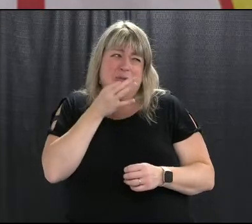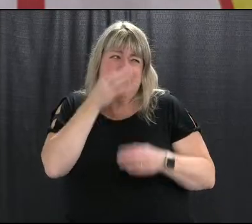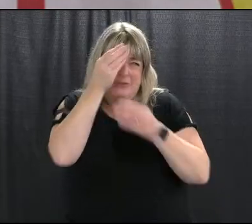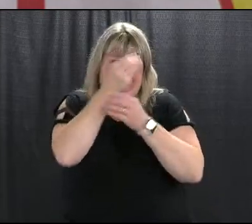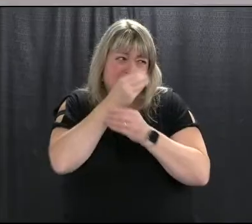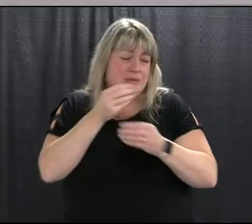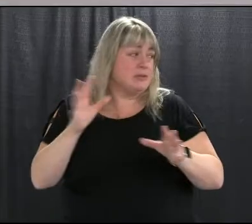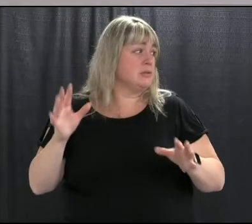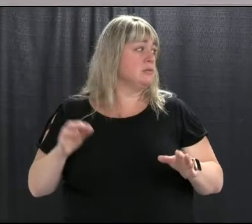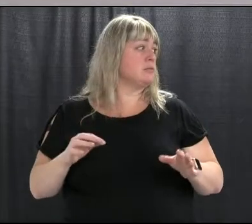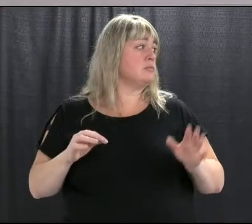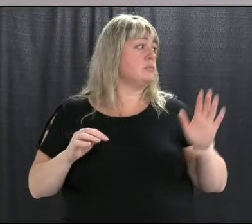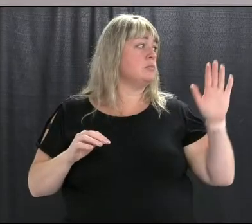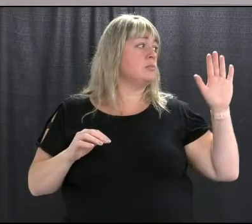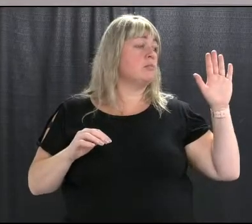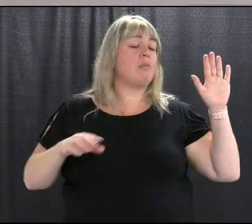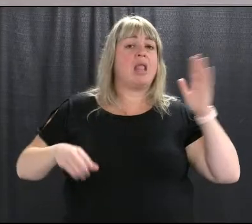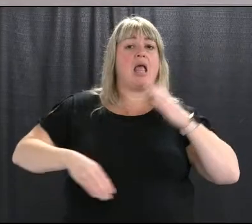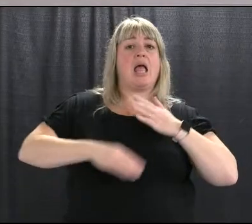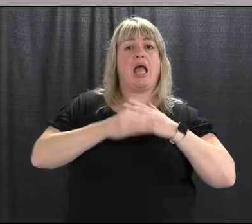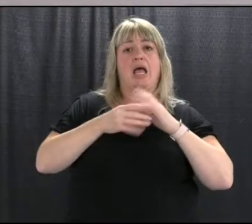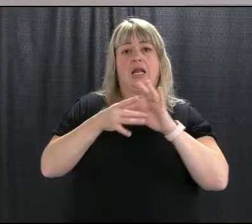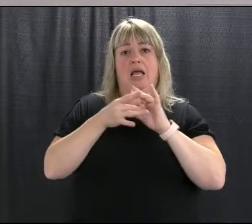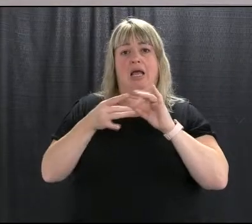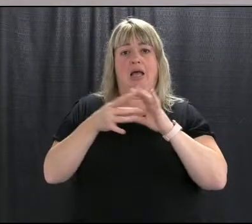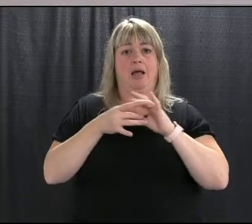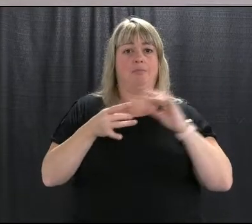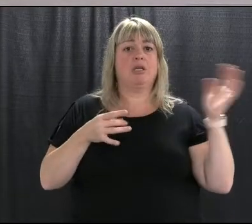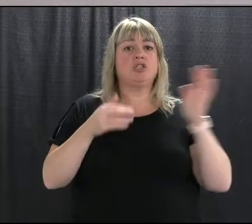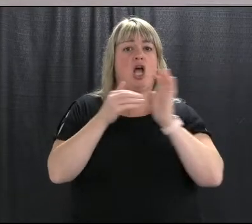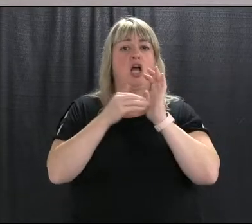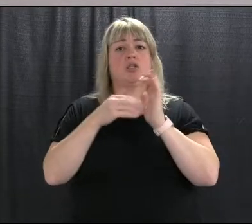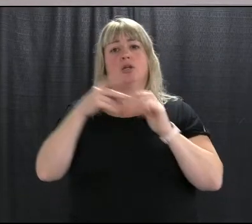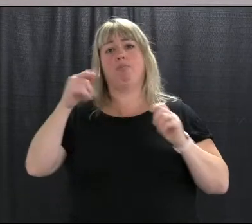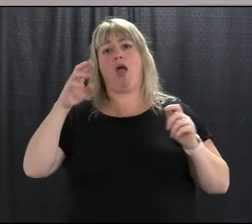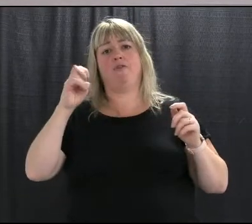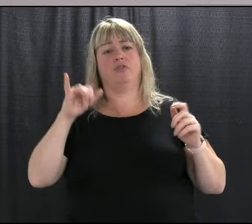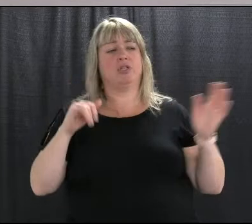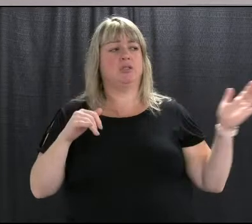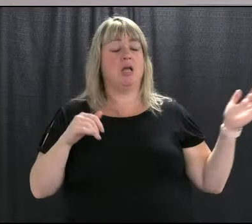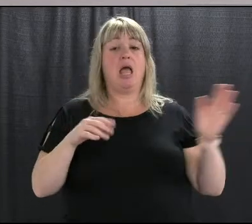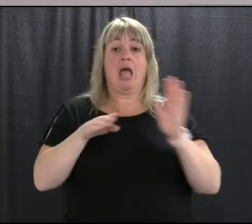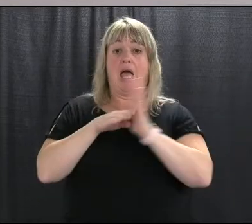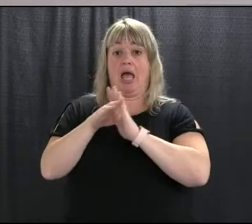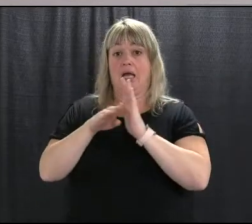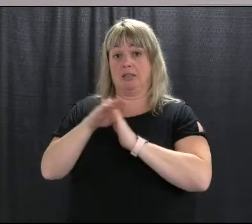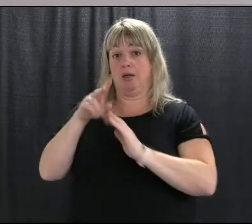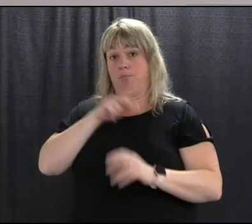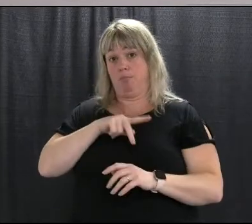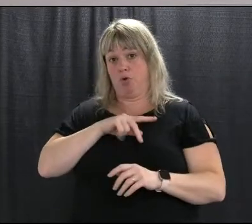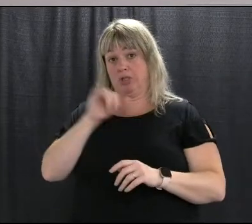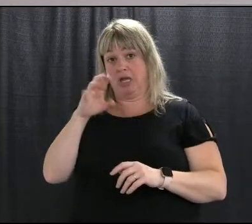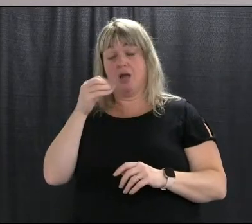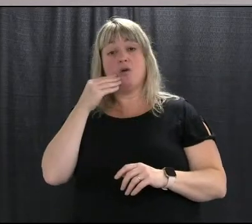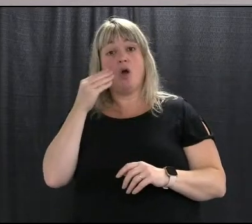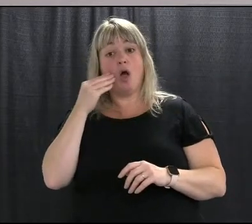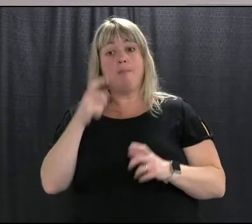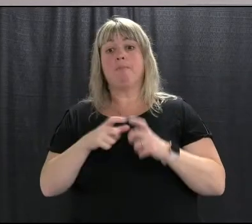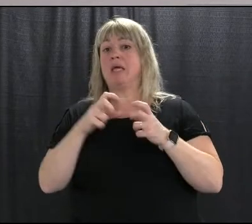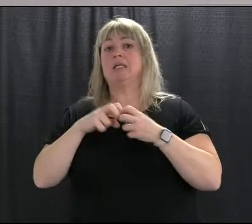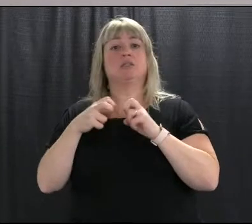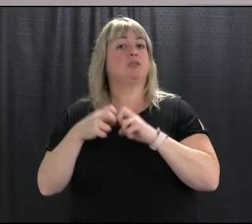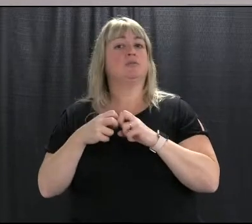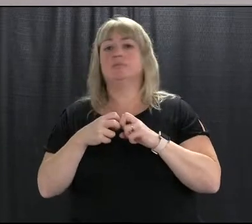Can I just add one comment? The access to the personal care homes is not a big issue. It's the access to the long-term